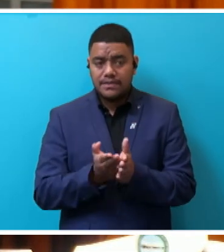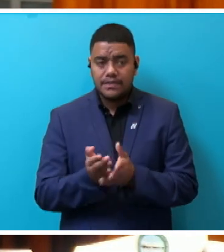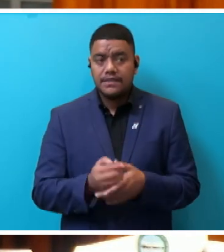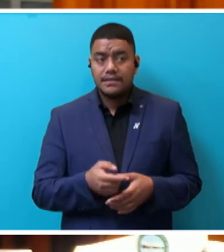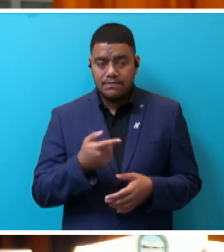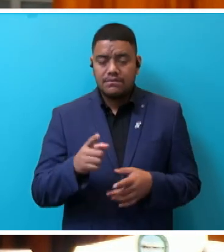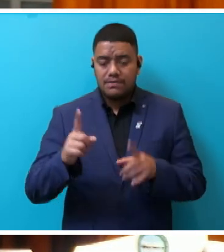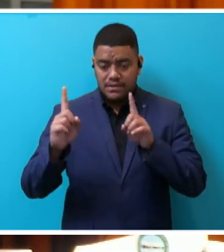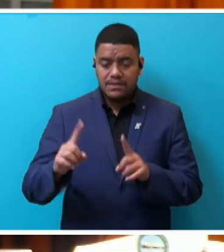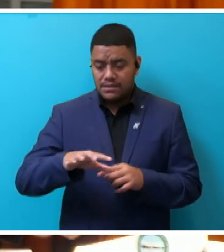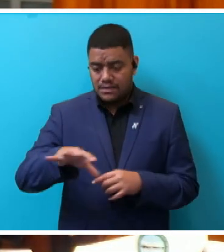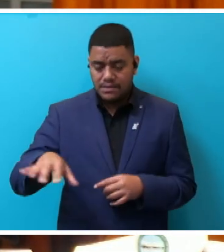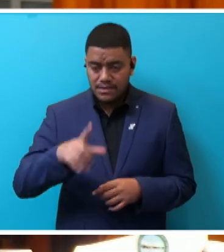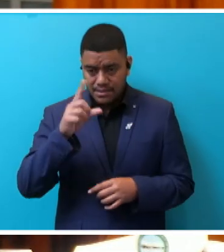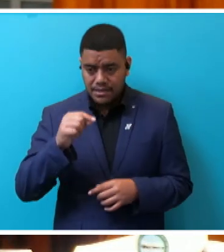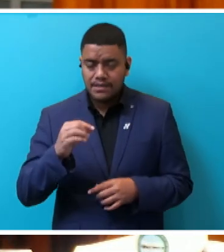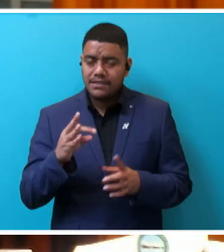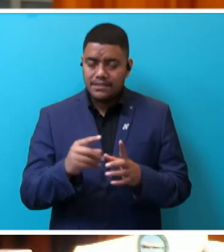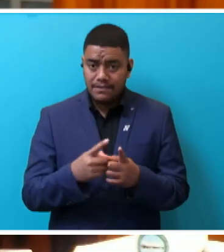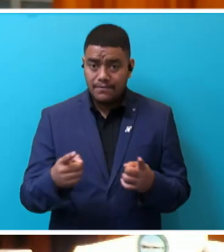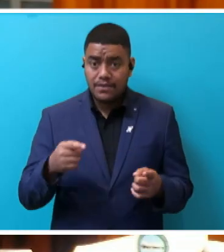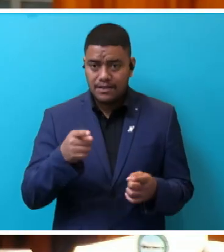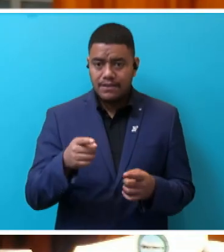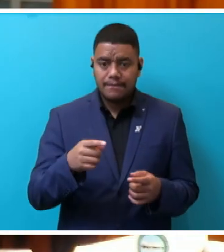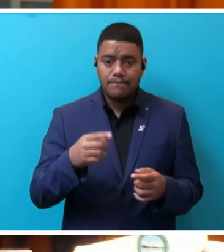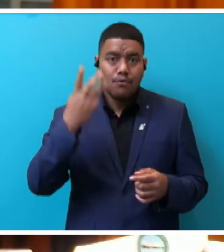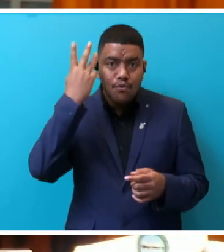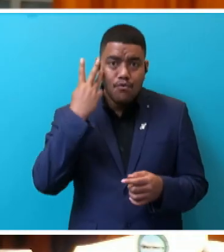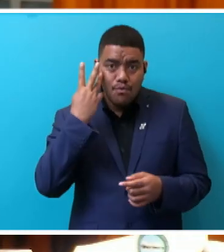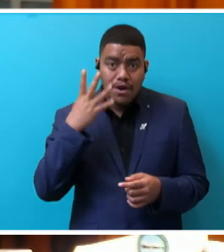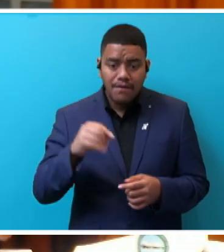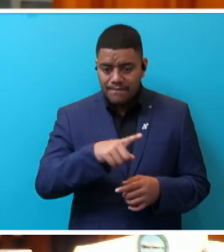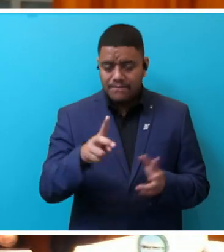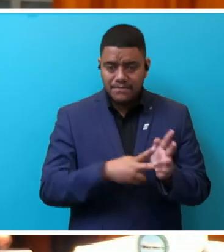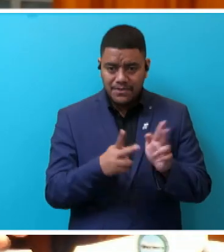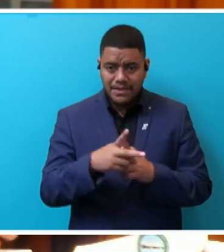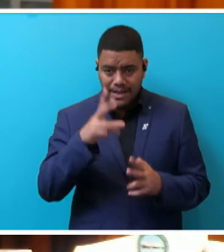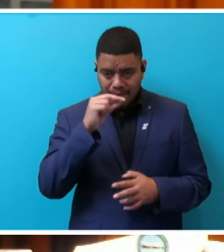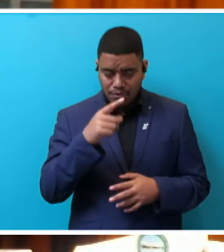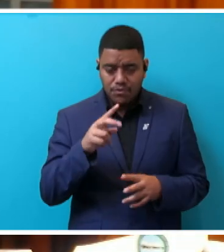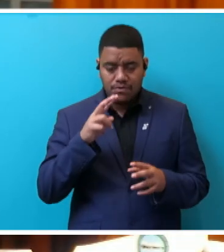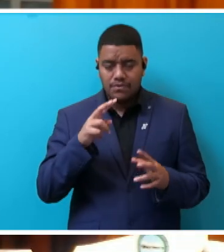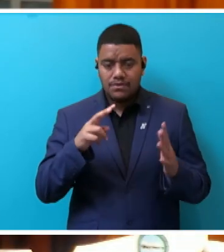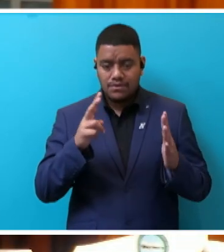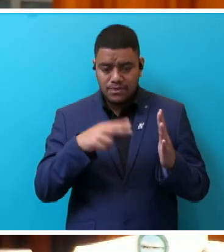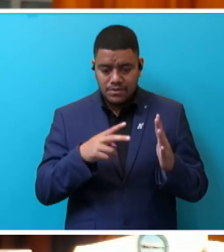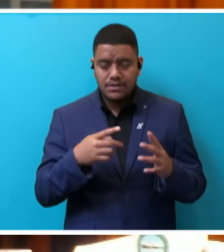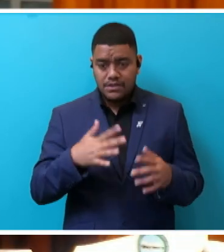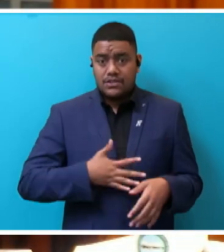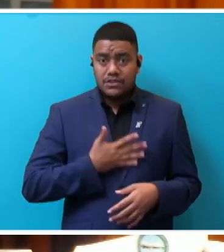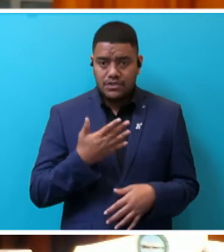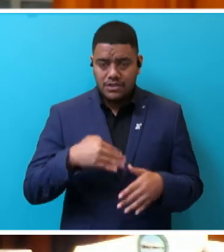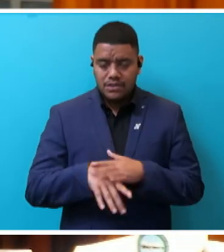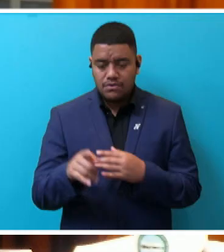mine can be something that the Songo Marama of Yanawai would be able to look at, might be interested in looking